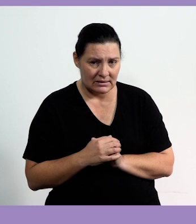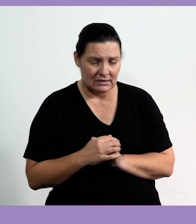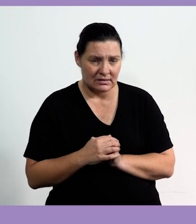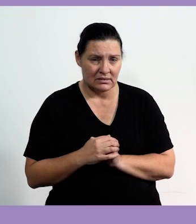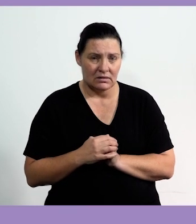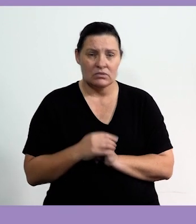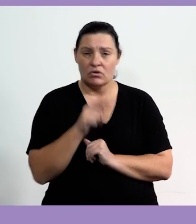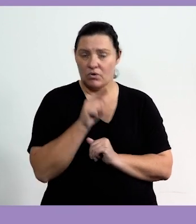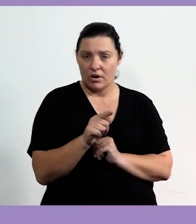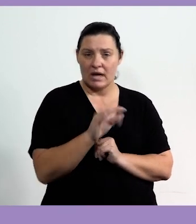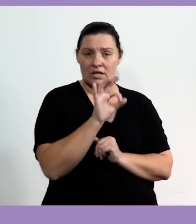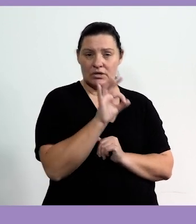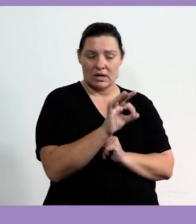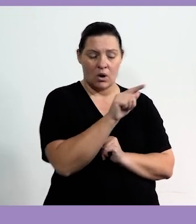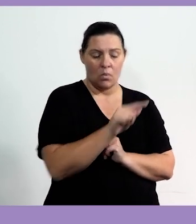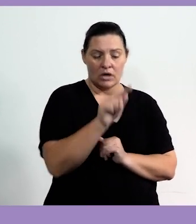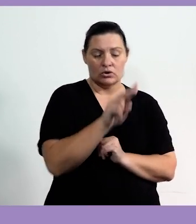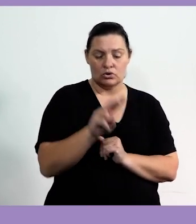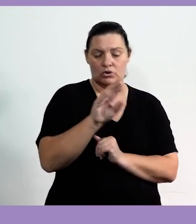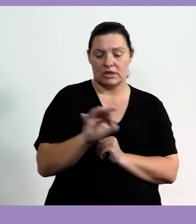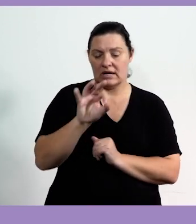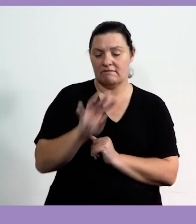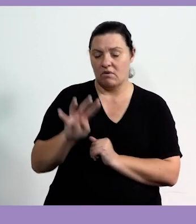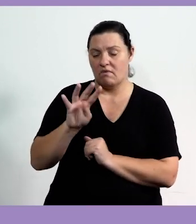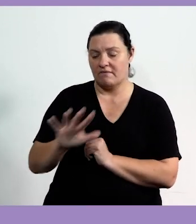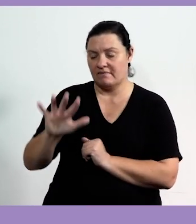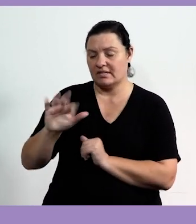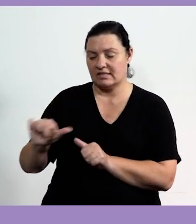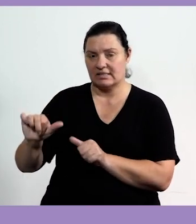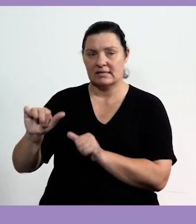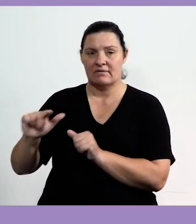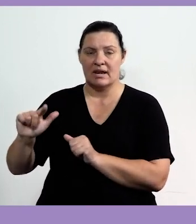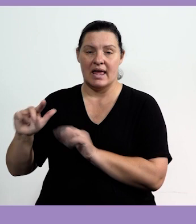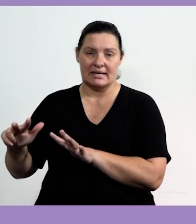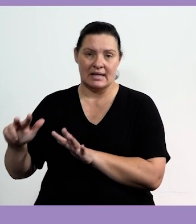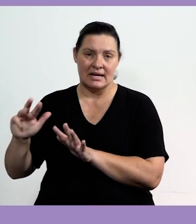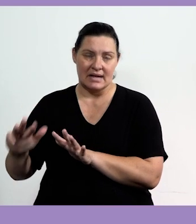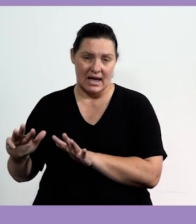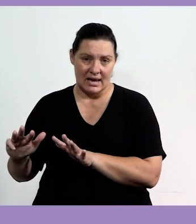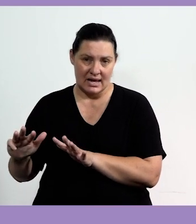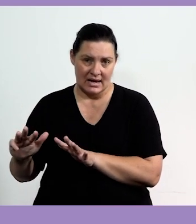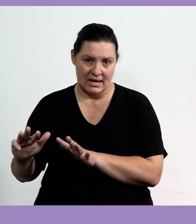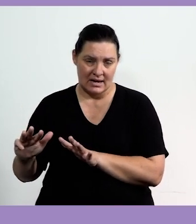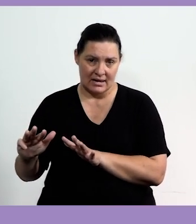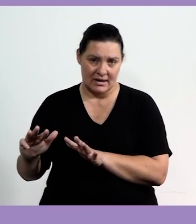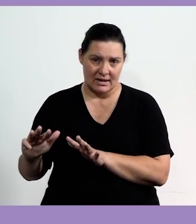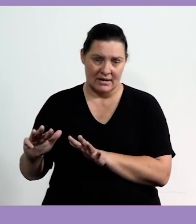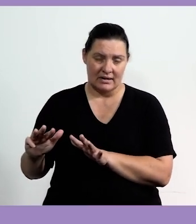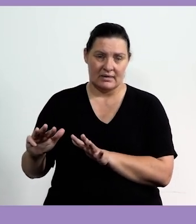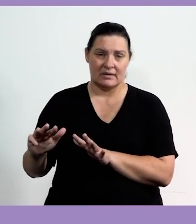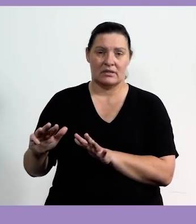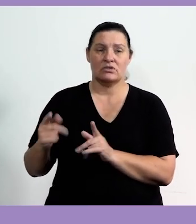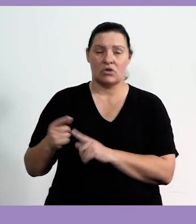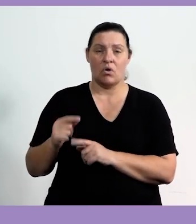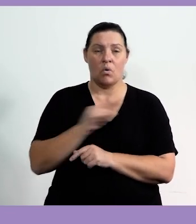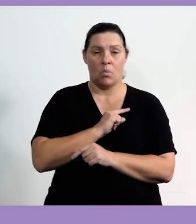do you think? Let's see. So that is going to be 1, 2, 3, 4, 5, 6, 7, 8,